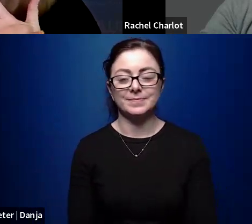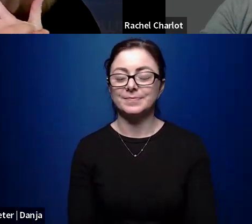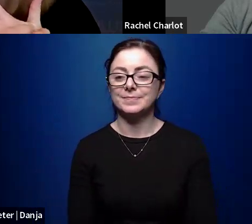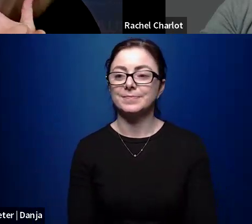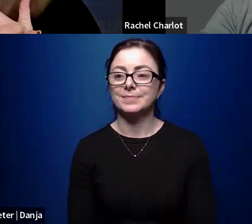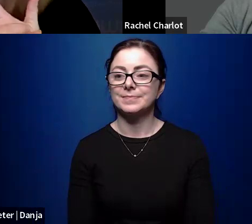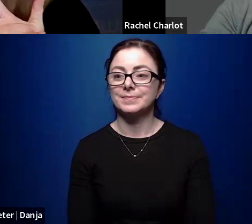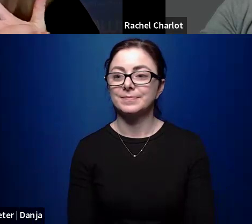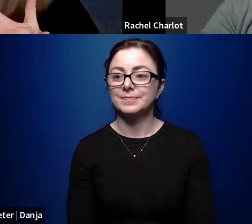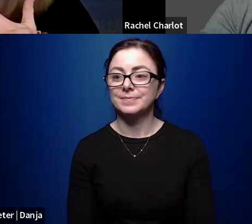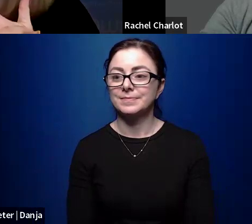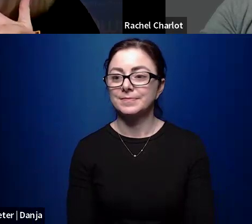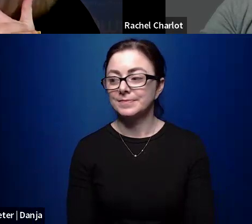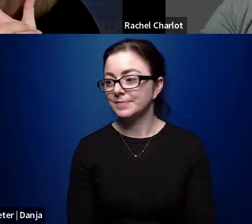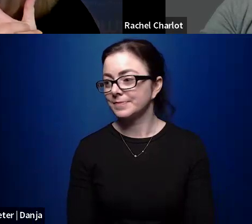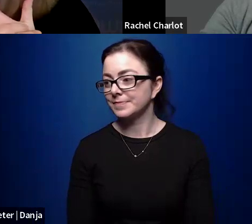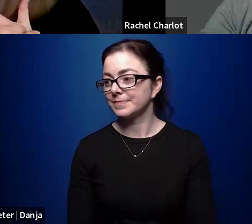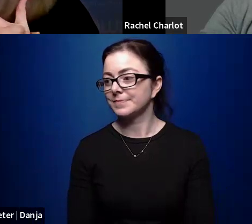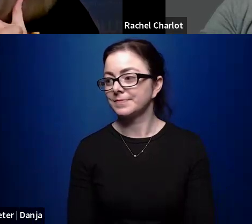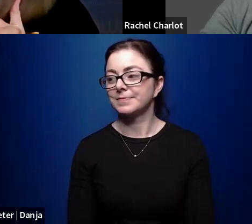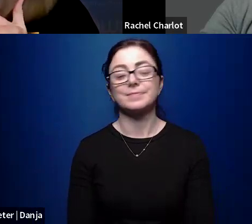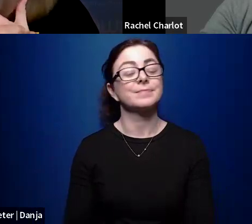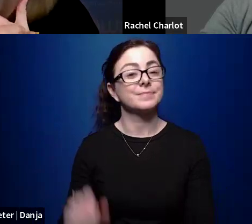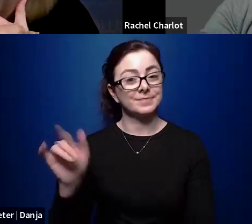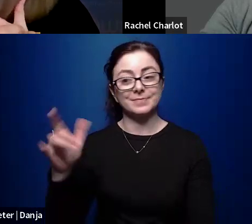Oh, and we got some people interested in the storytelling, so good. We'll